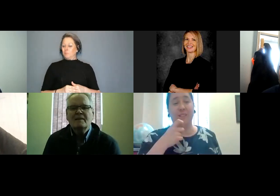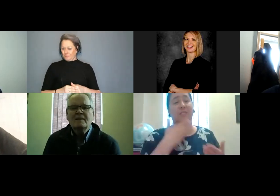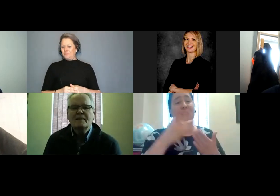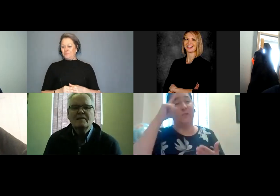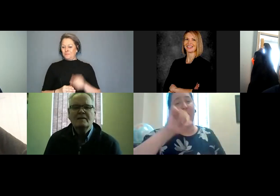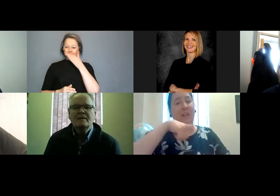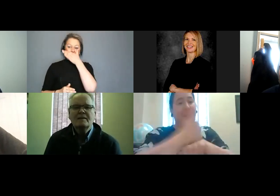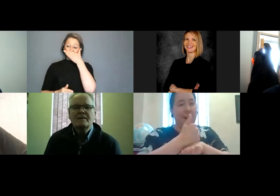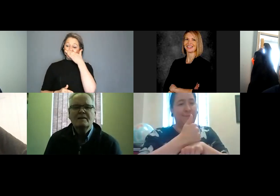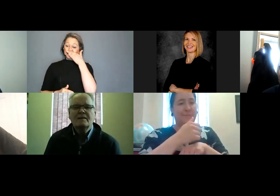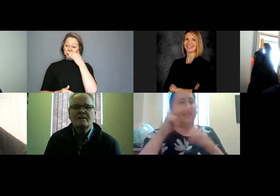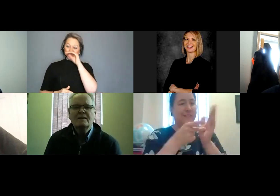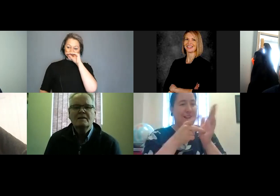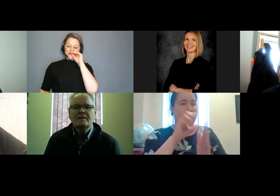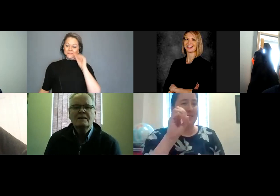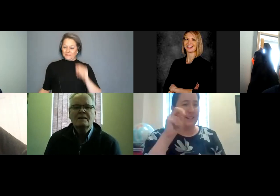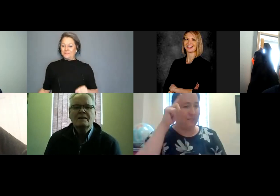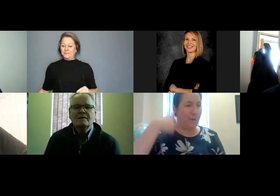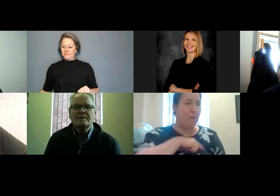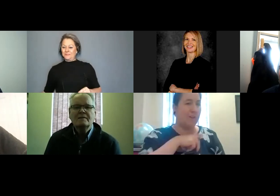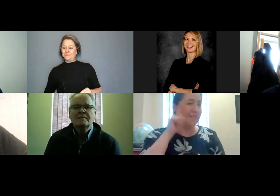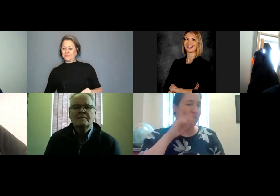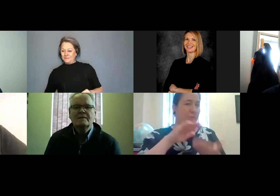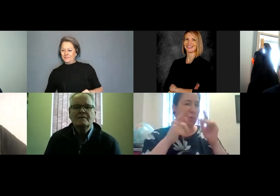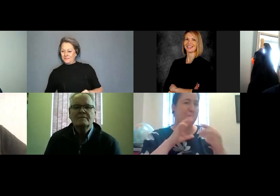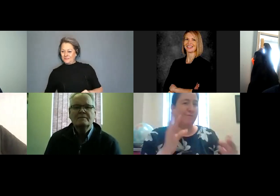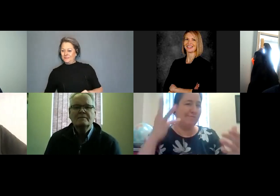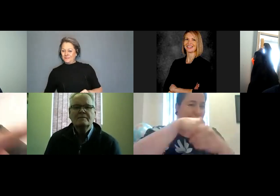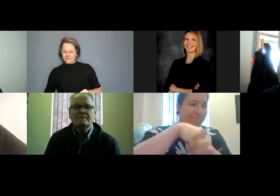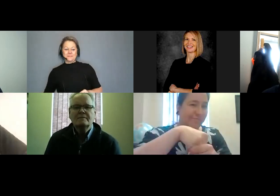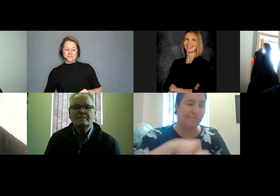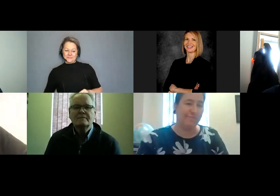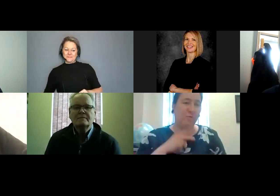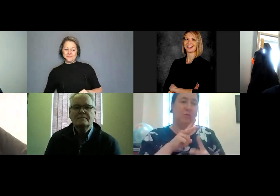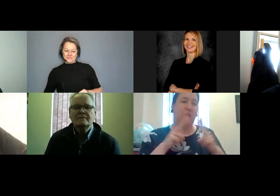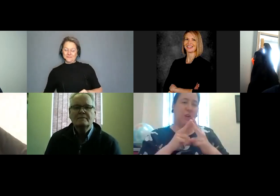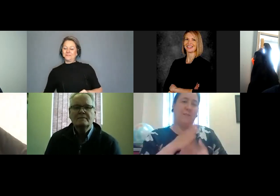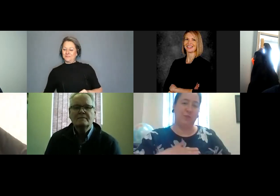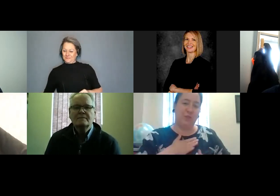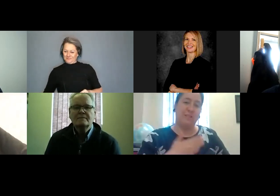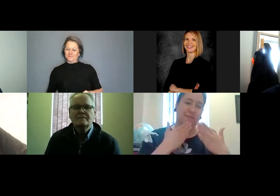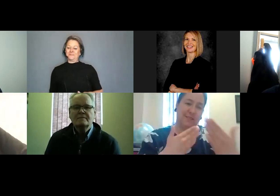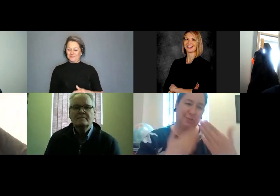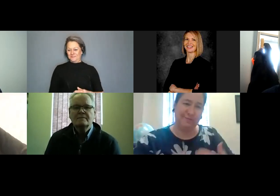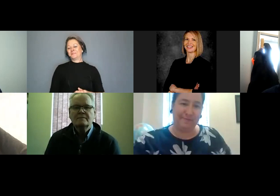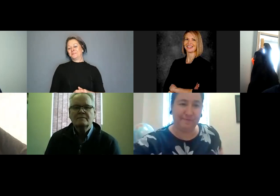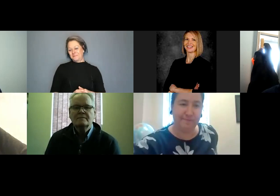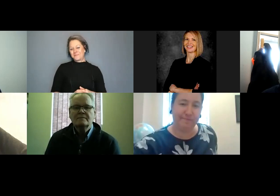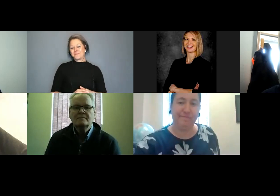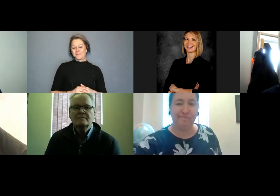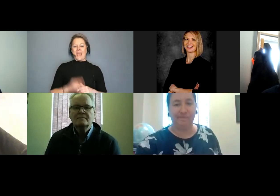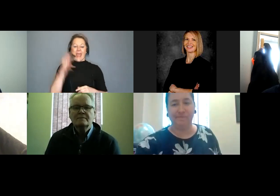having us and for setting up this this meeting for the deaf community to be involved. It's very much